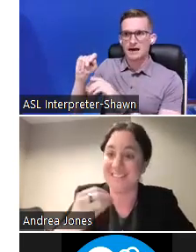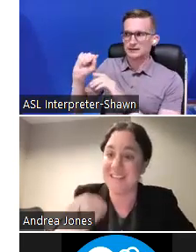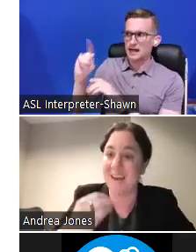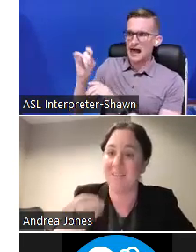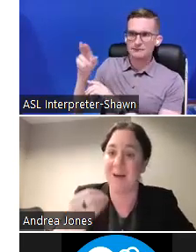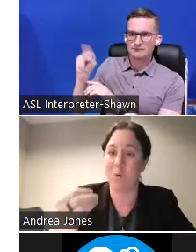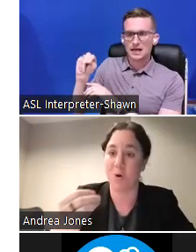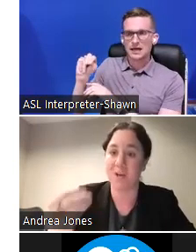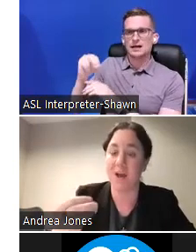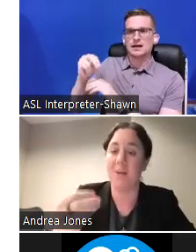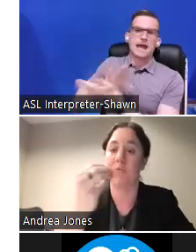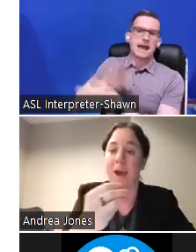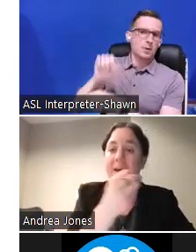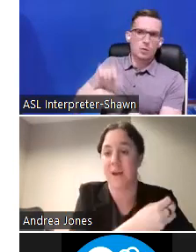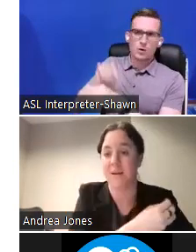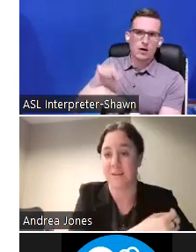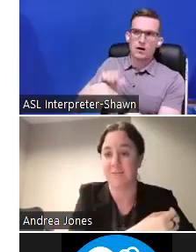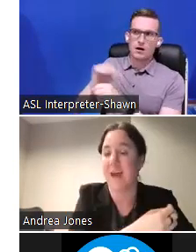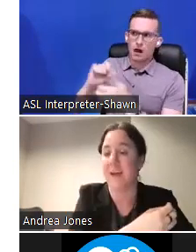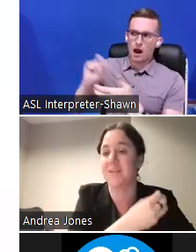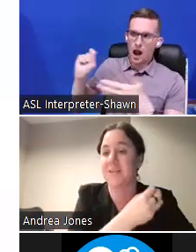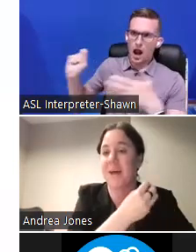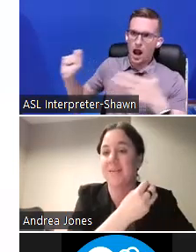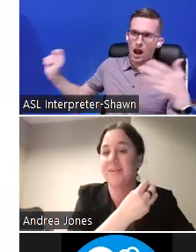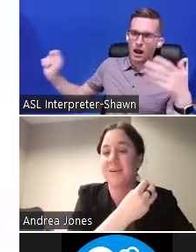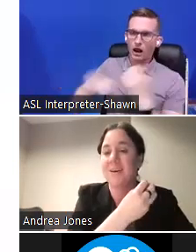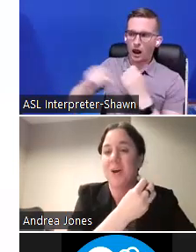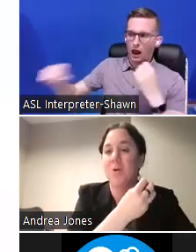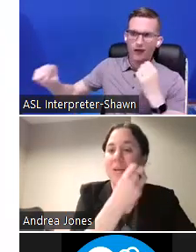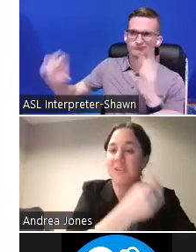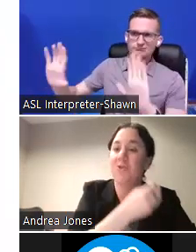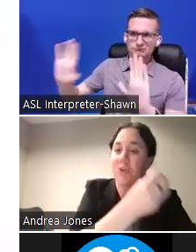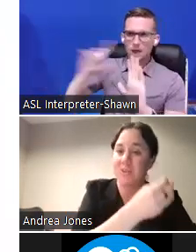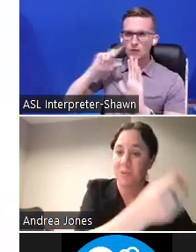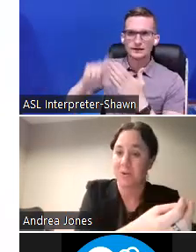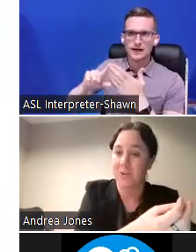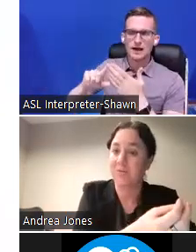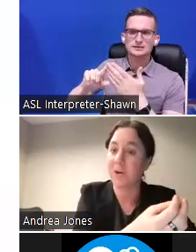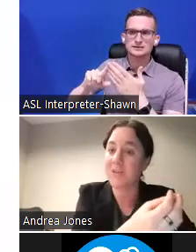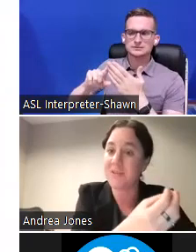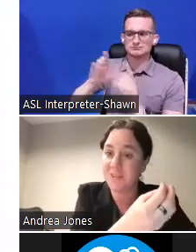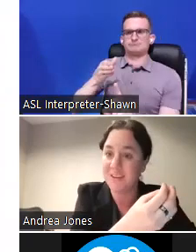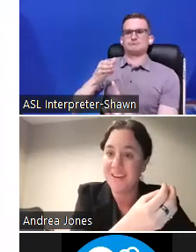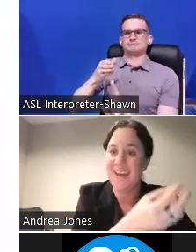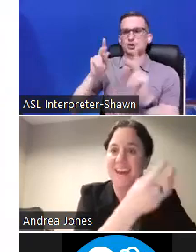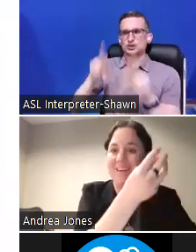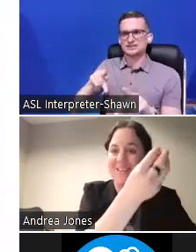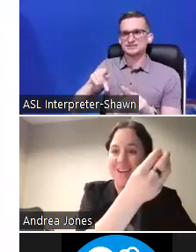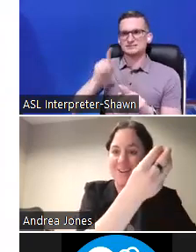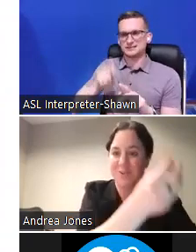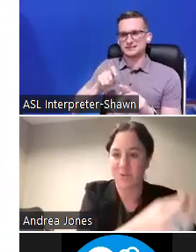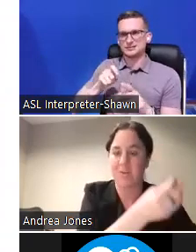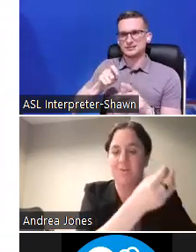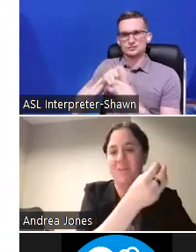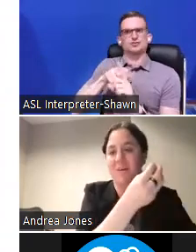processes that take a lot more time, recognizing the fact that we need to address the person first, and